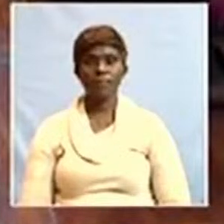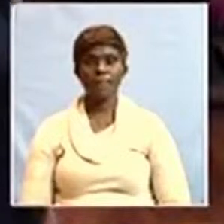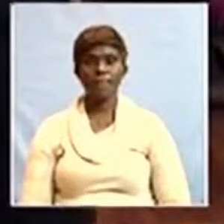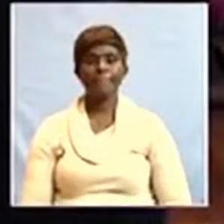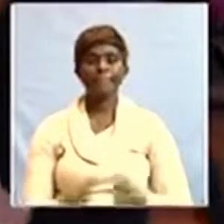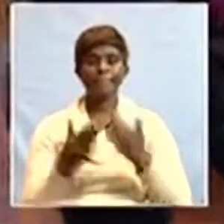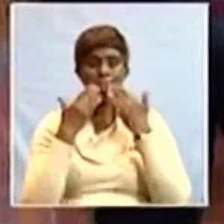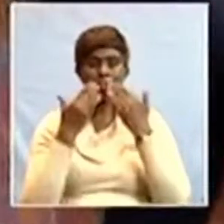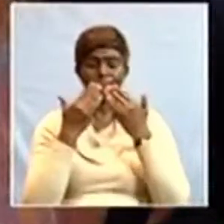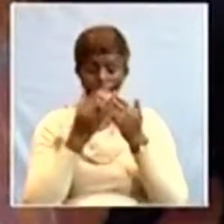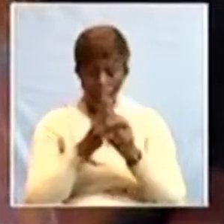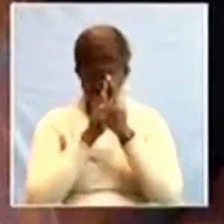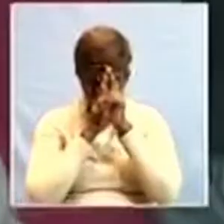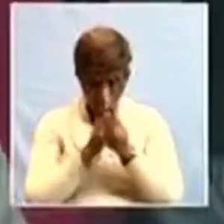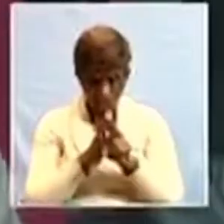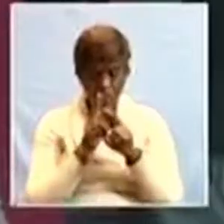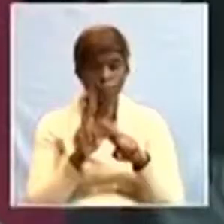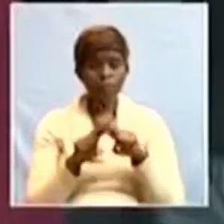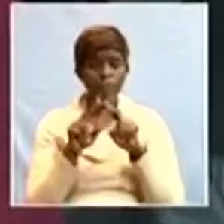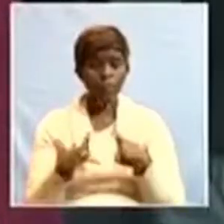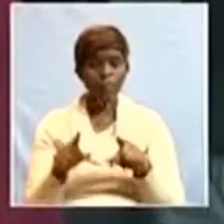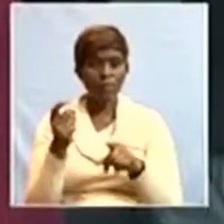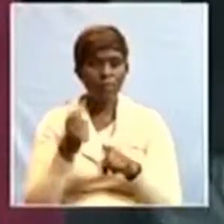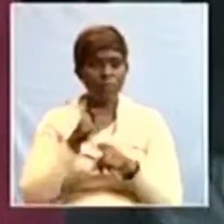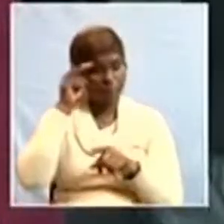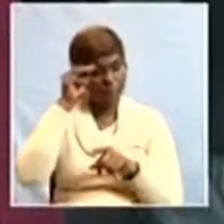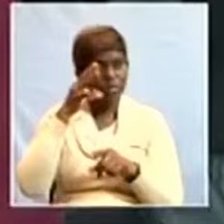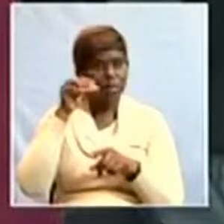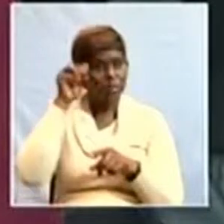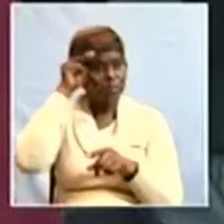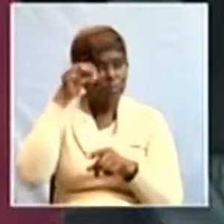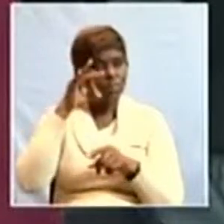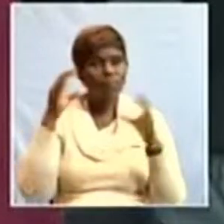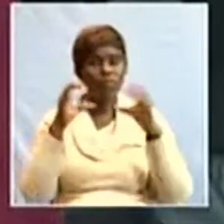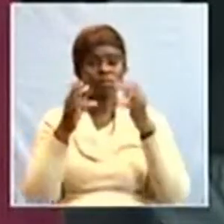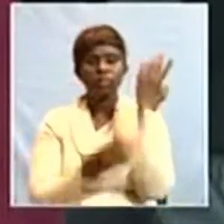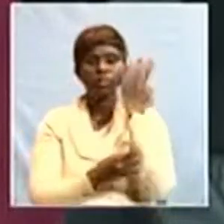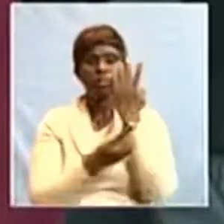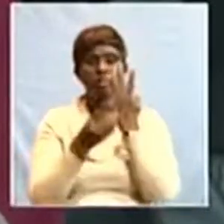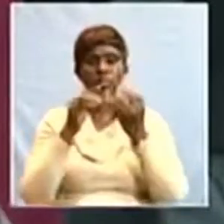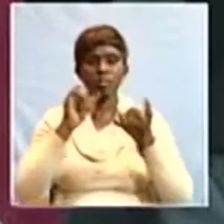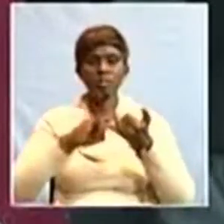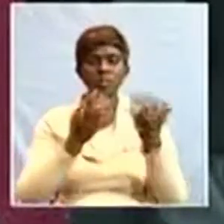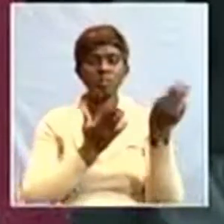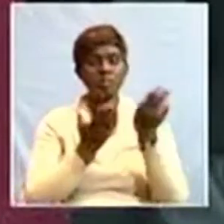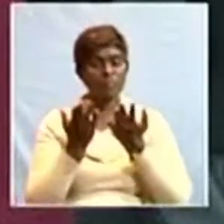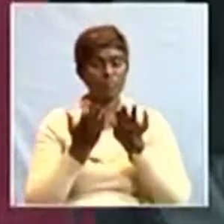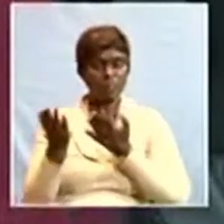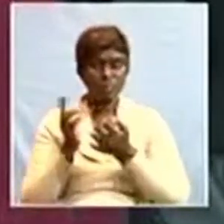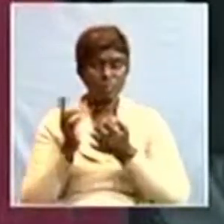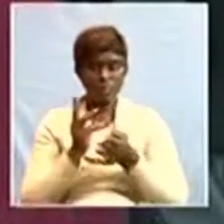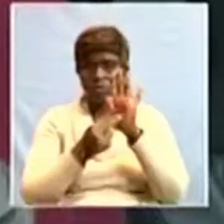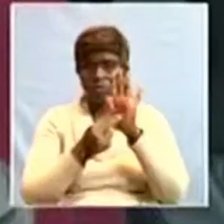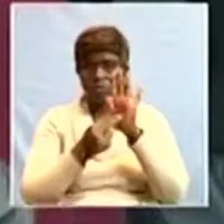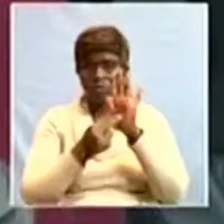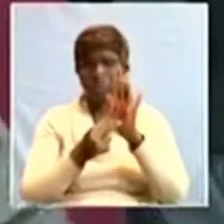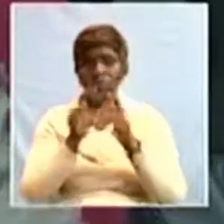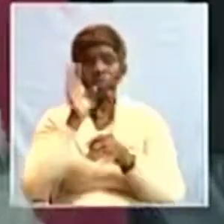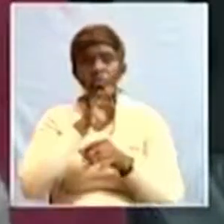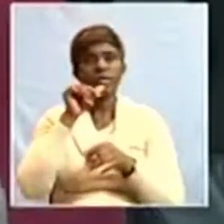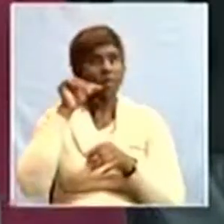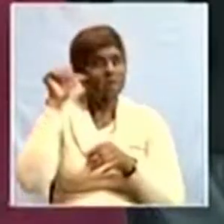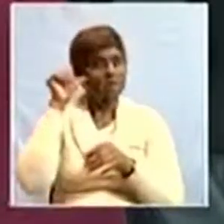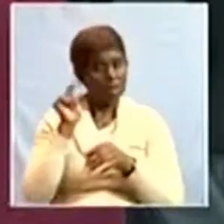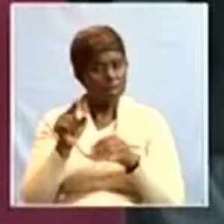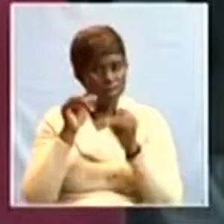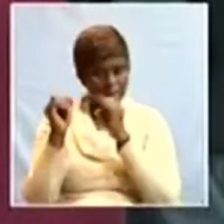Thank you, Honorable Chair. From the Ministry of Community Development and Social Services, we did yesterday that the